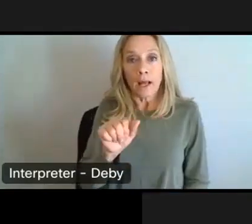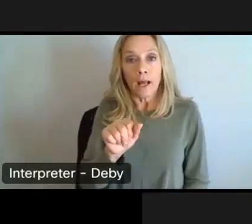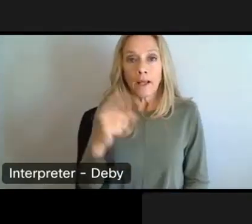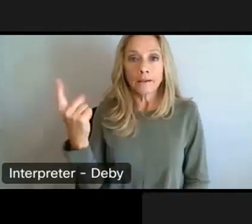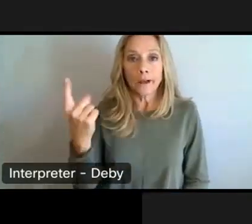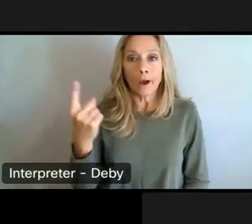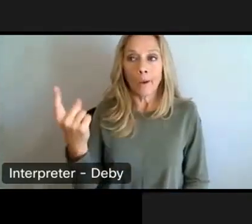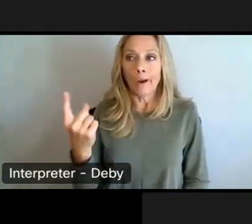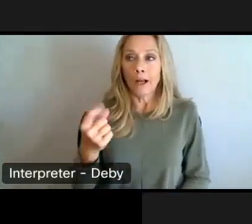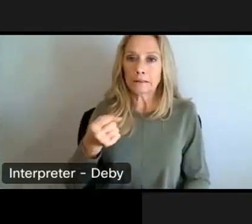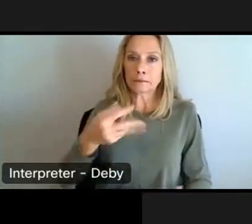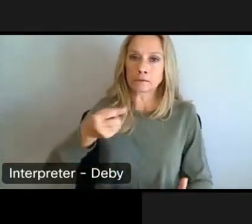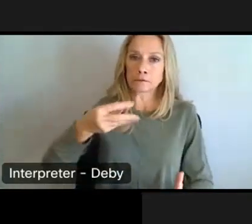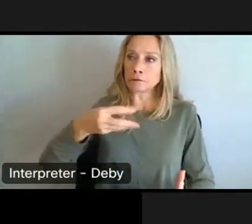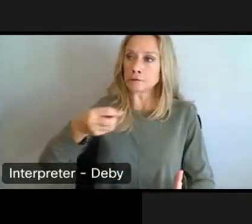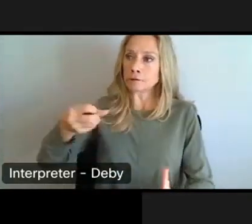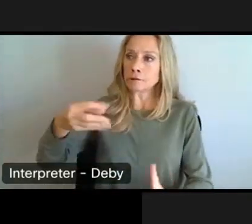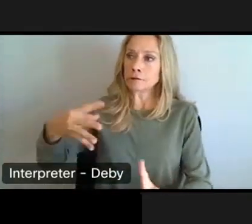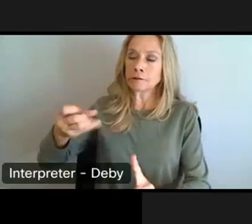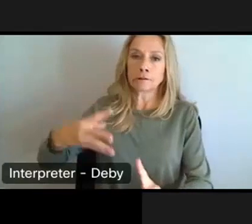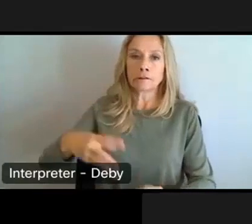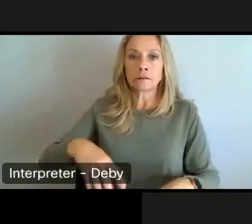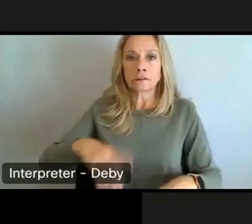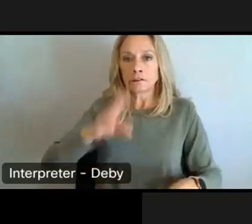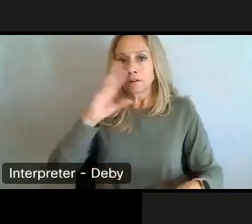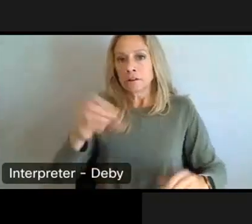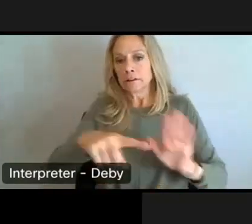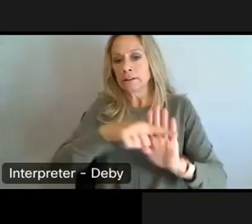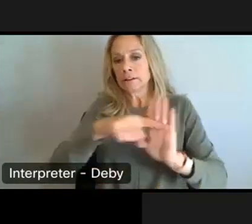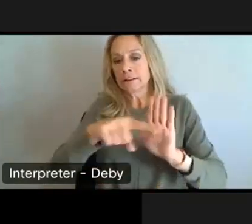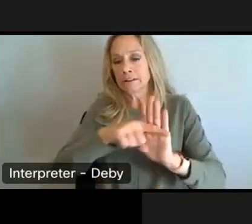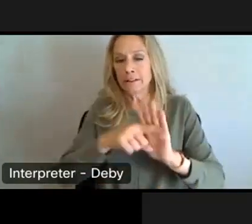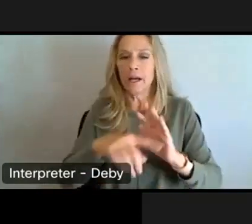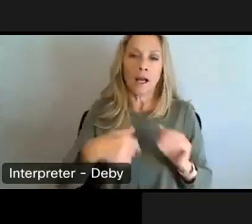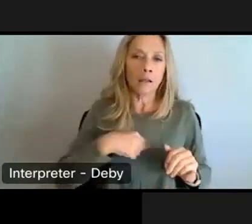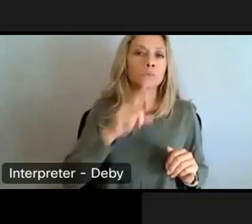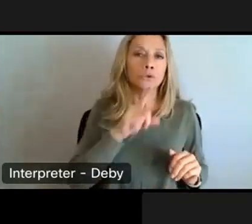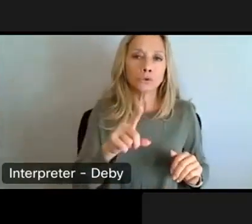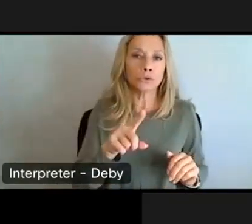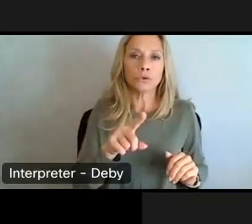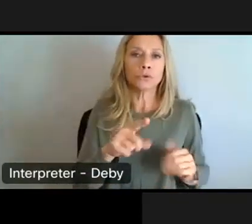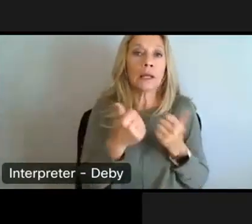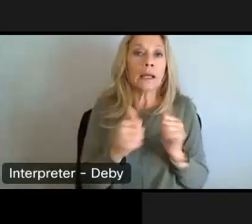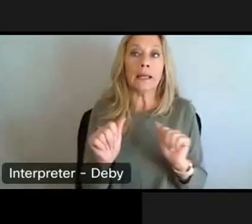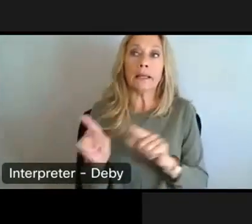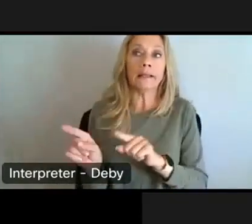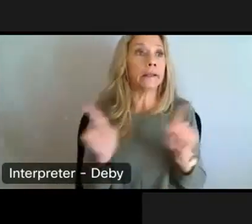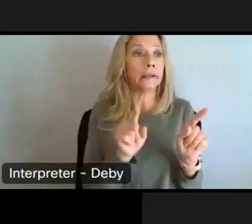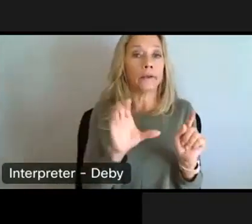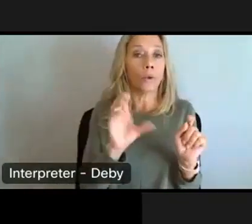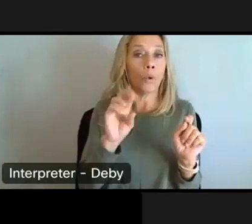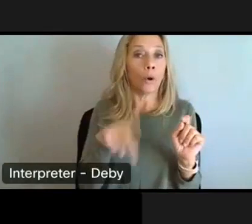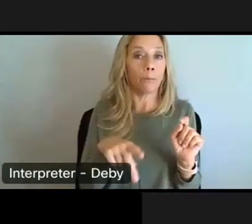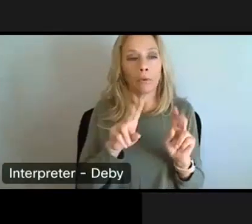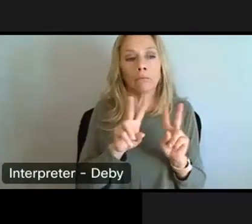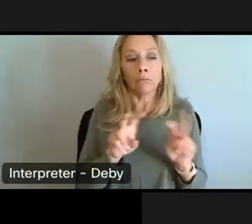blasted quite a bit. And I'm sure I could take any corporation and dig into the